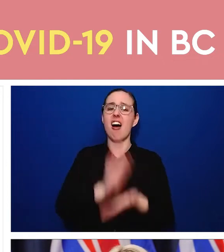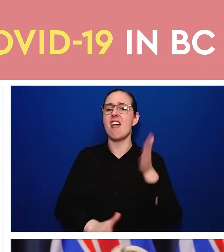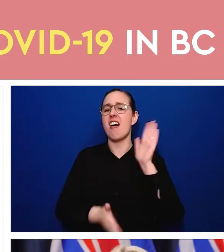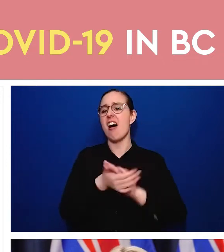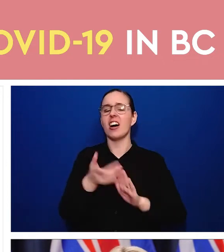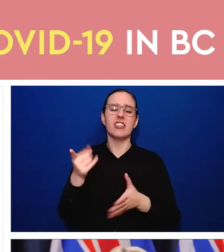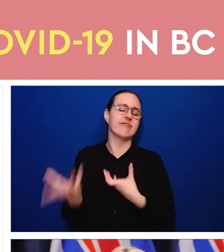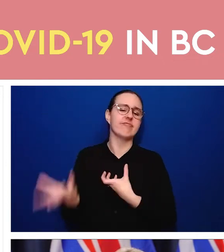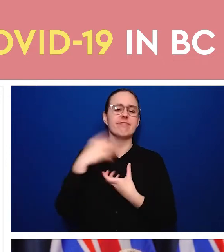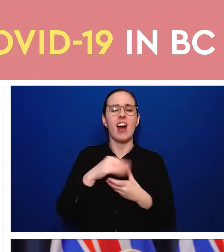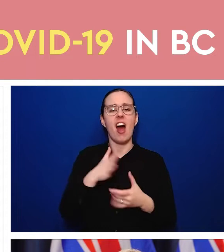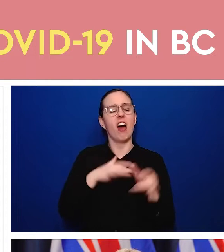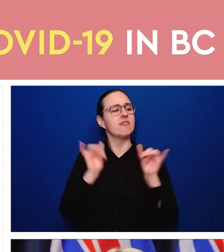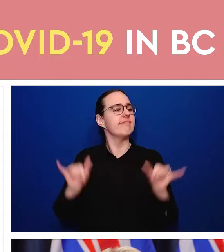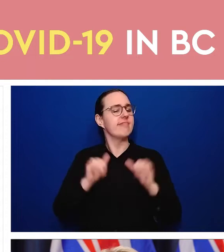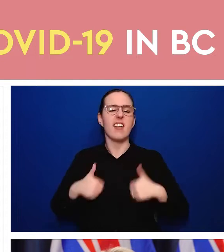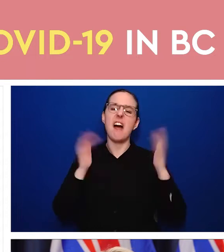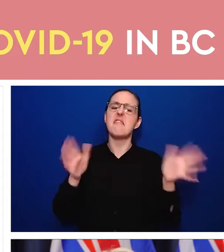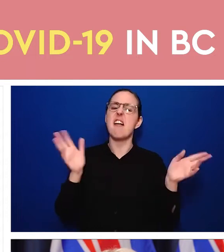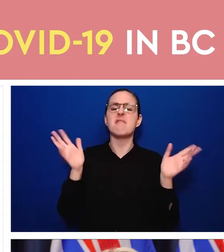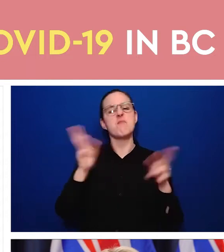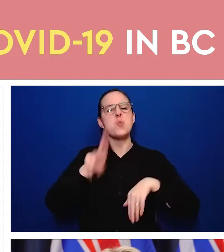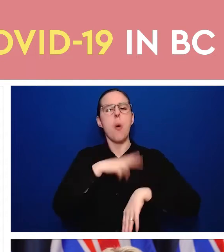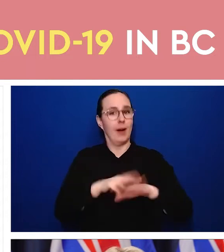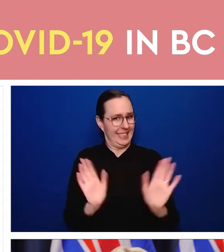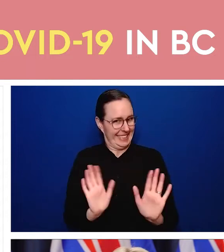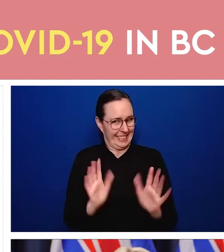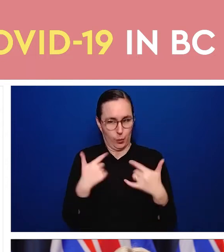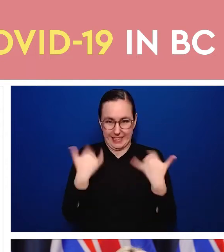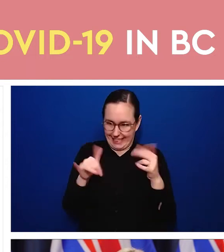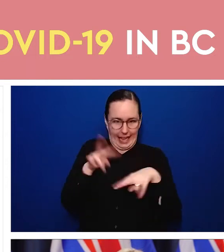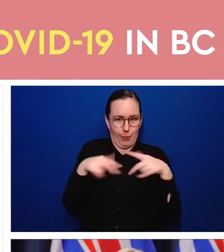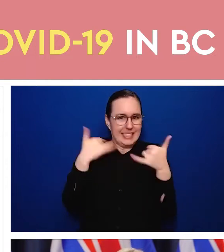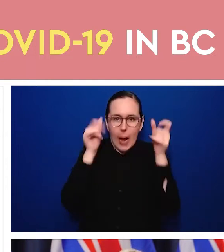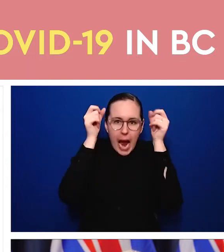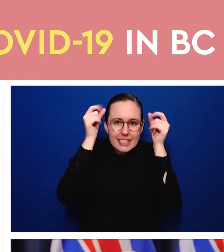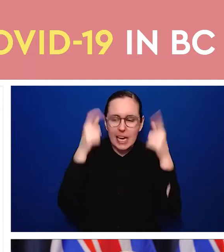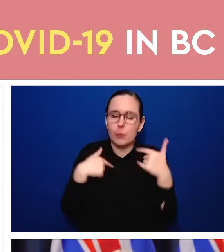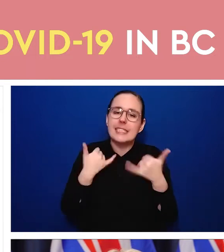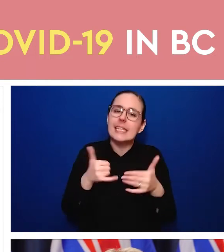the same time as supporting people to recover from the measures that we've been through for the last 2